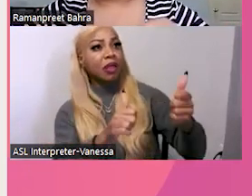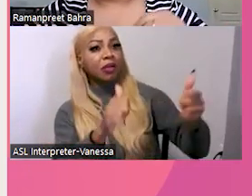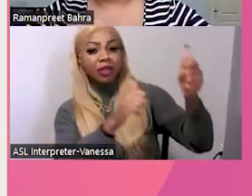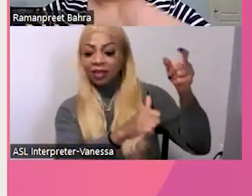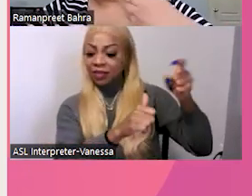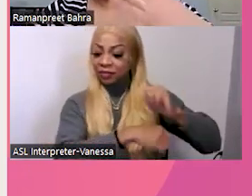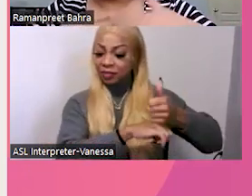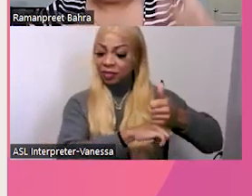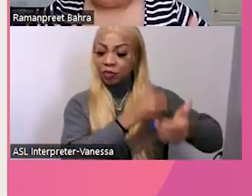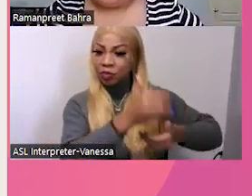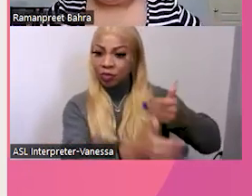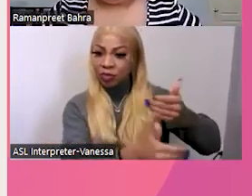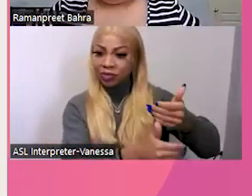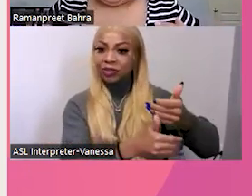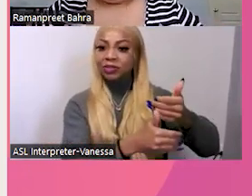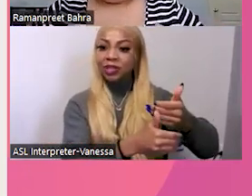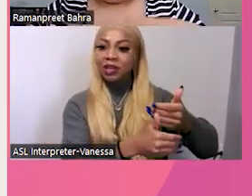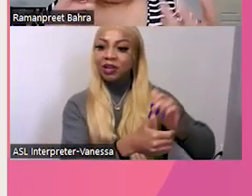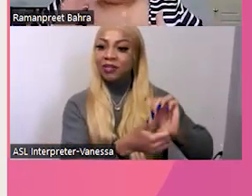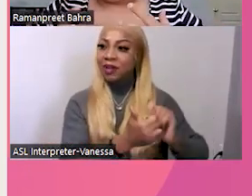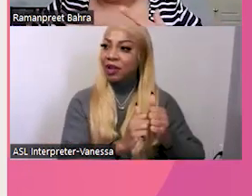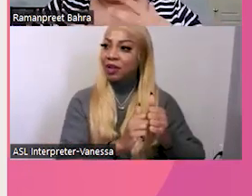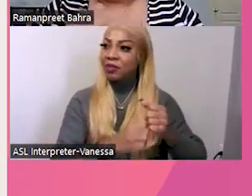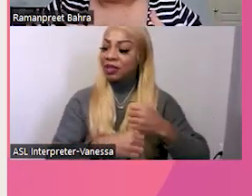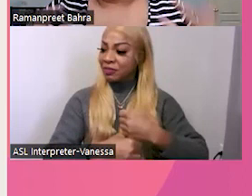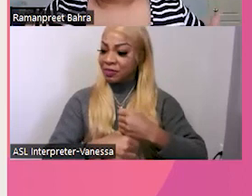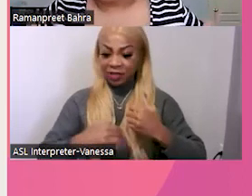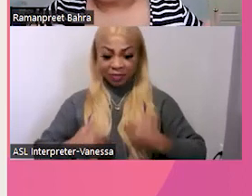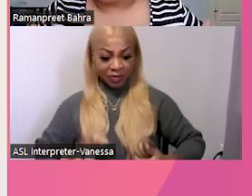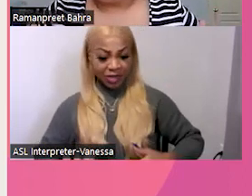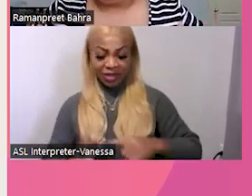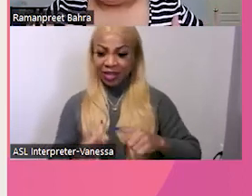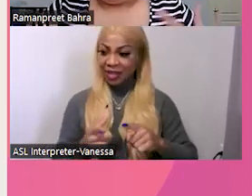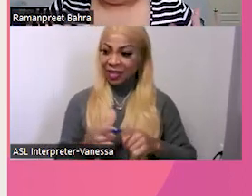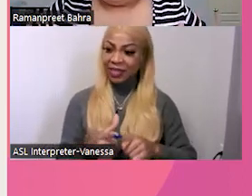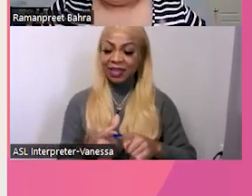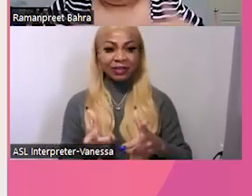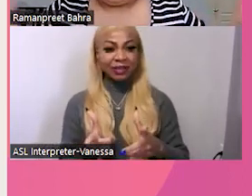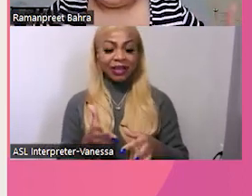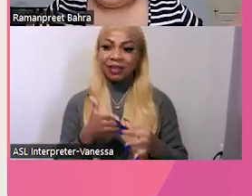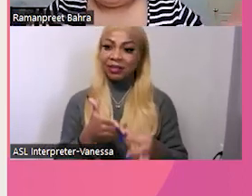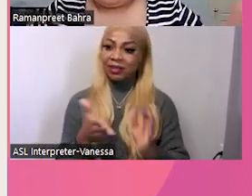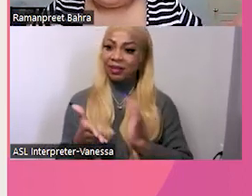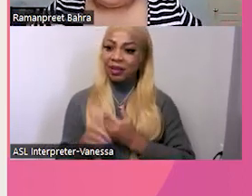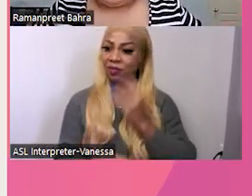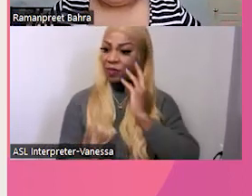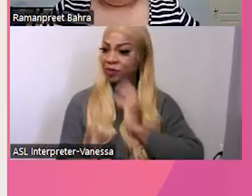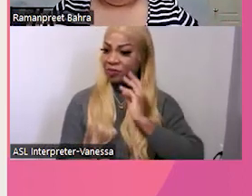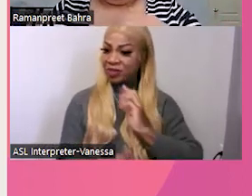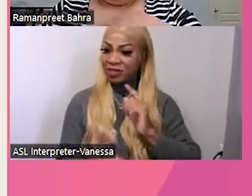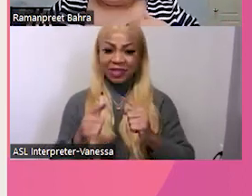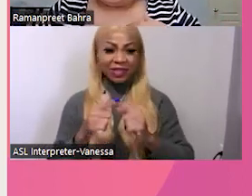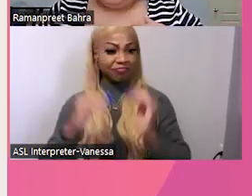of making these bodies and shaping the ways we experience our bodies and then injustices.